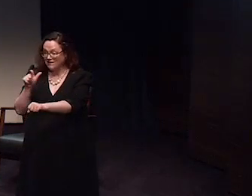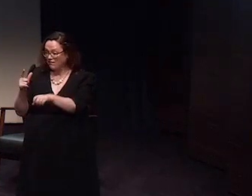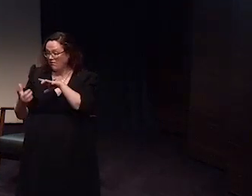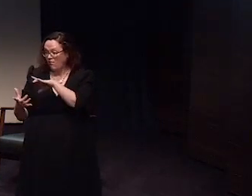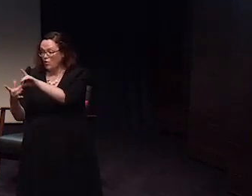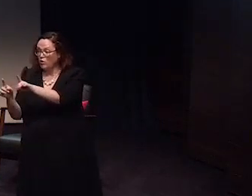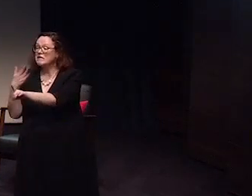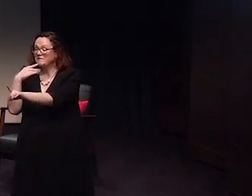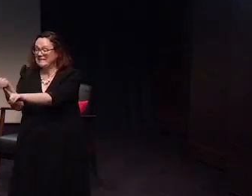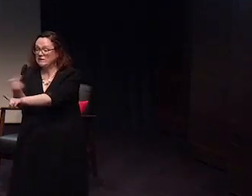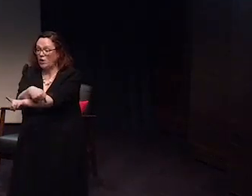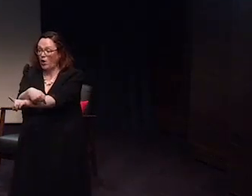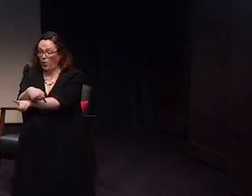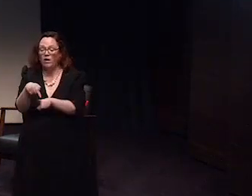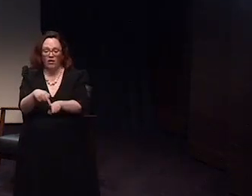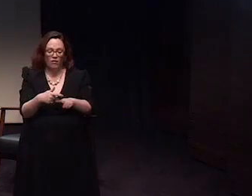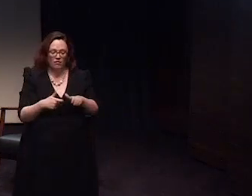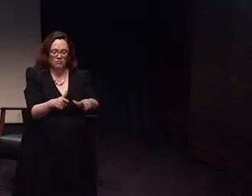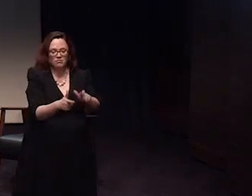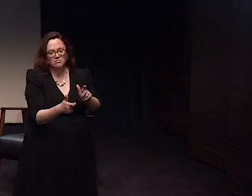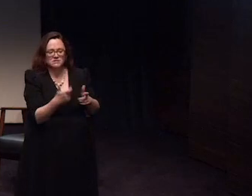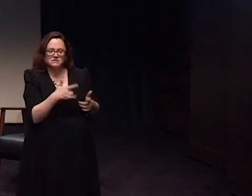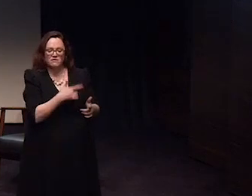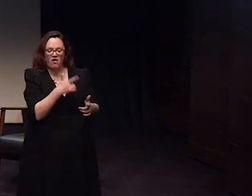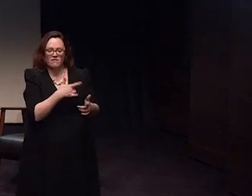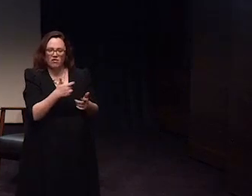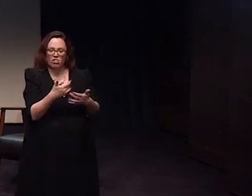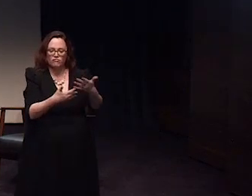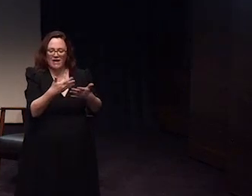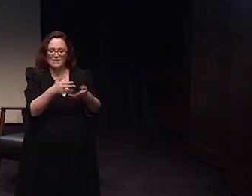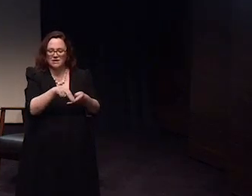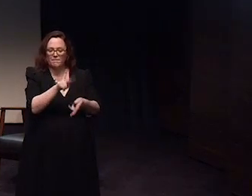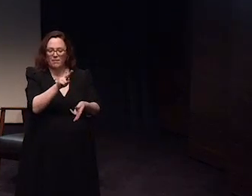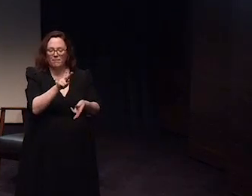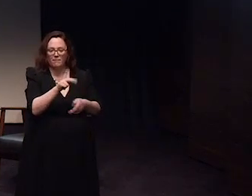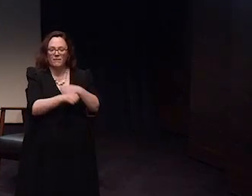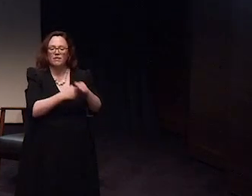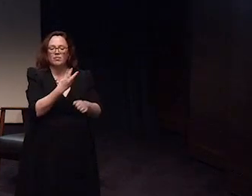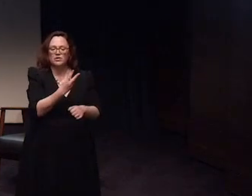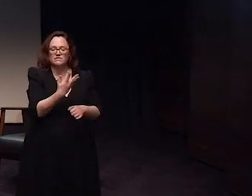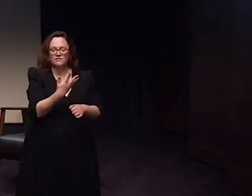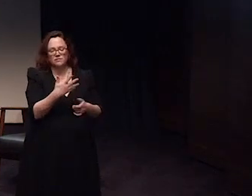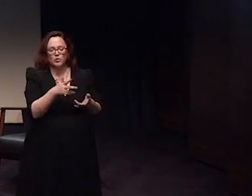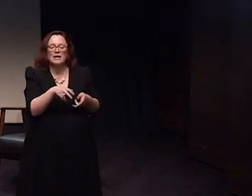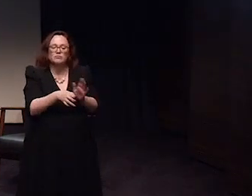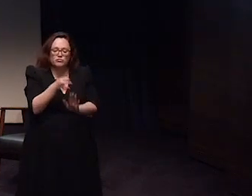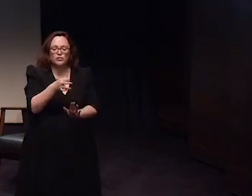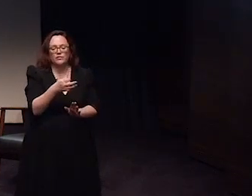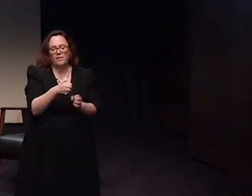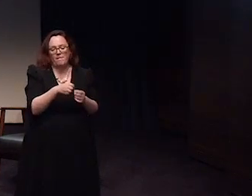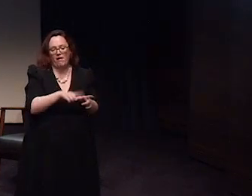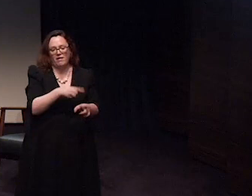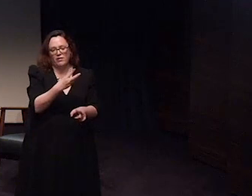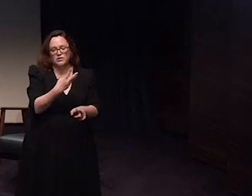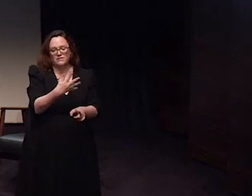improves the survival rate of victims up to 35%. There